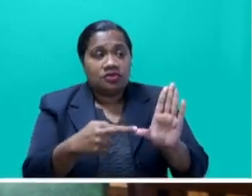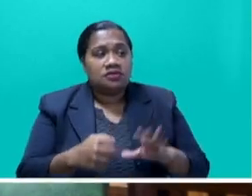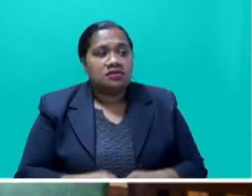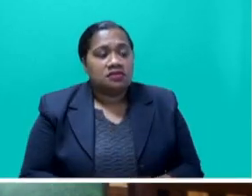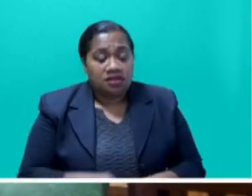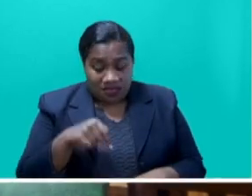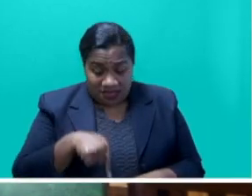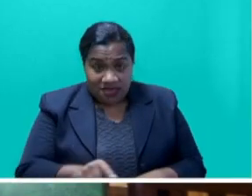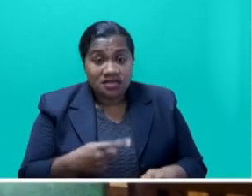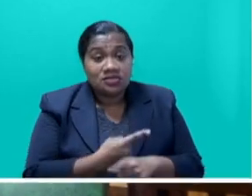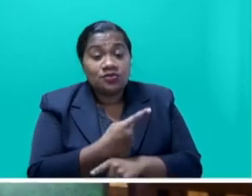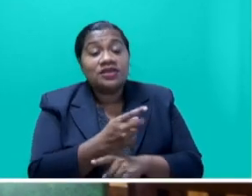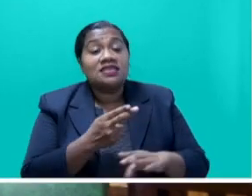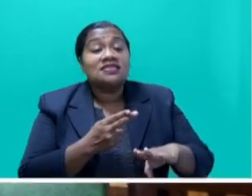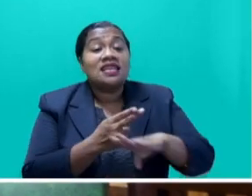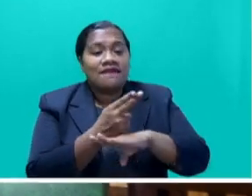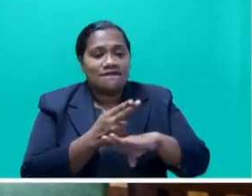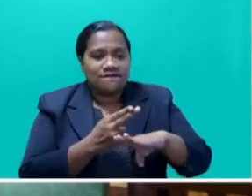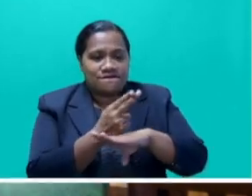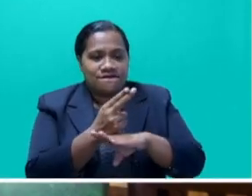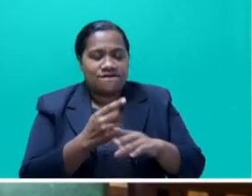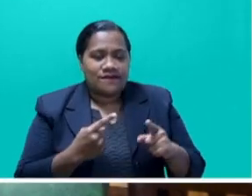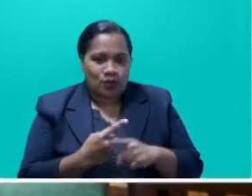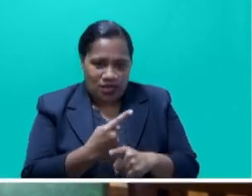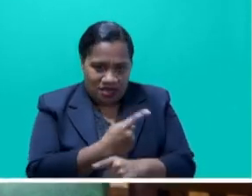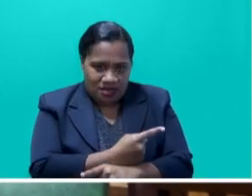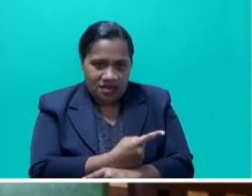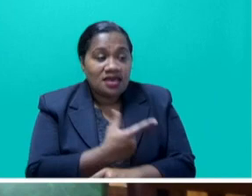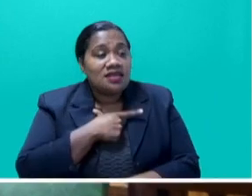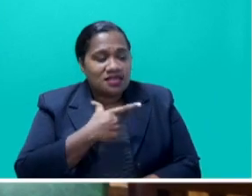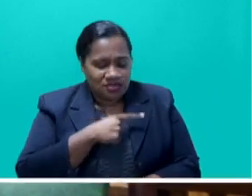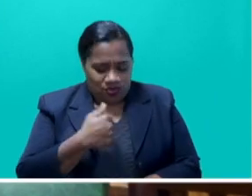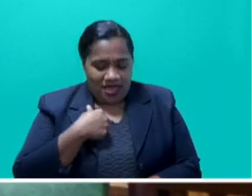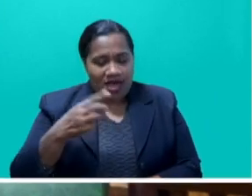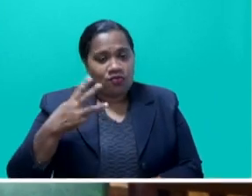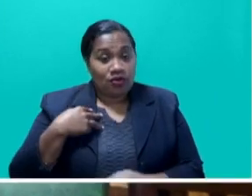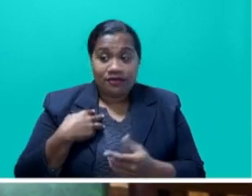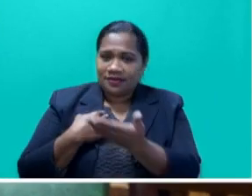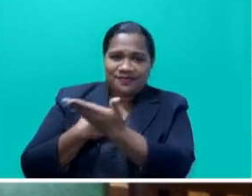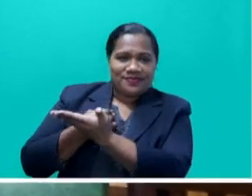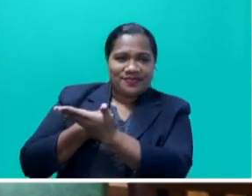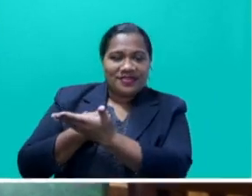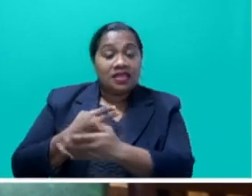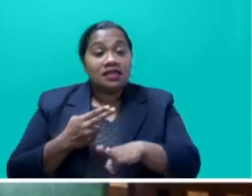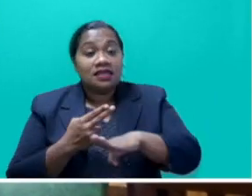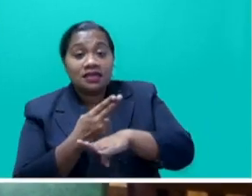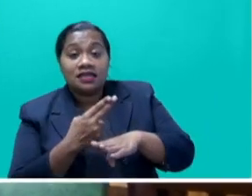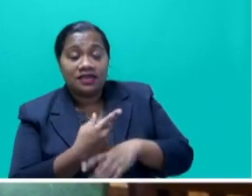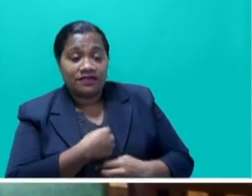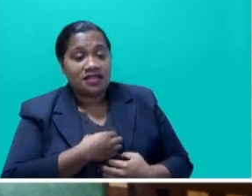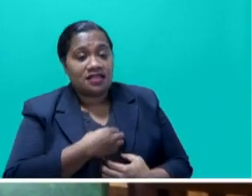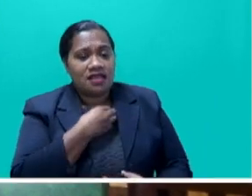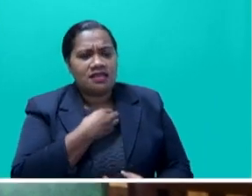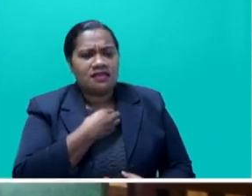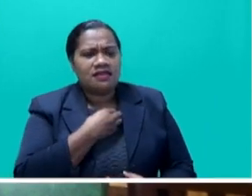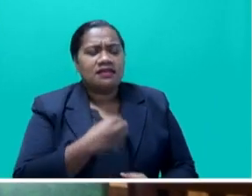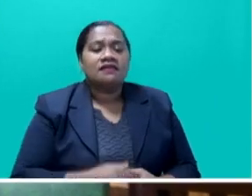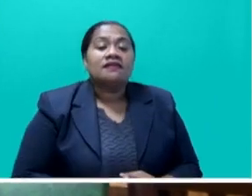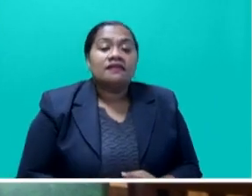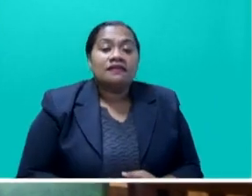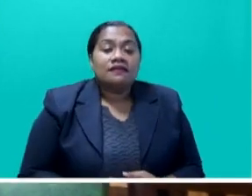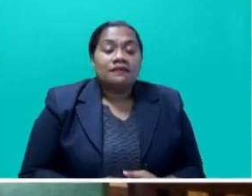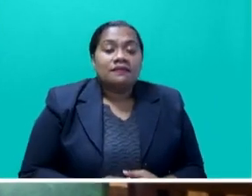Week, and that's why I'm wearing the Navy tie right throughout this week, Mr. Speaker, sir, and I wish